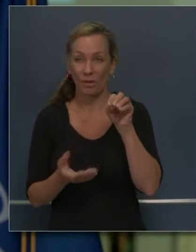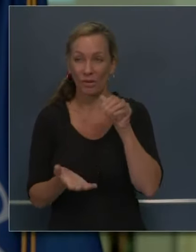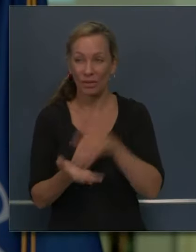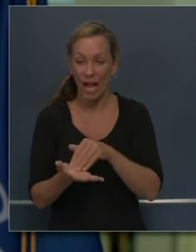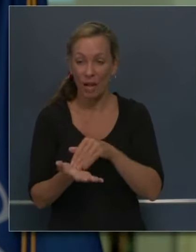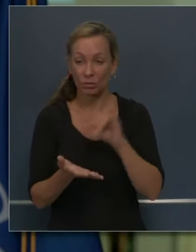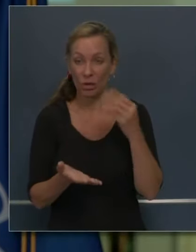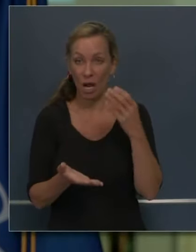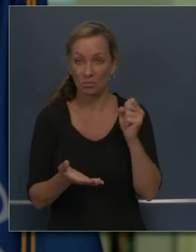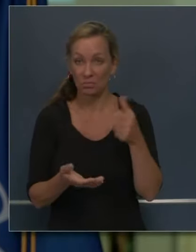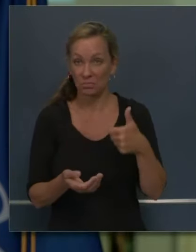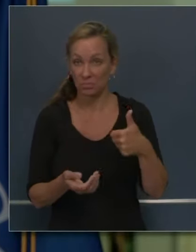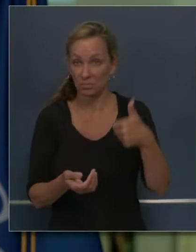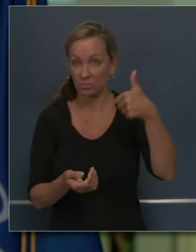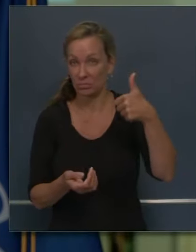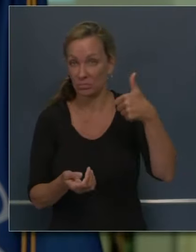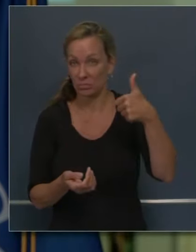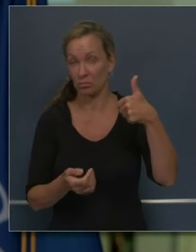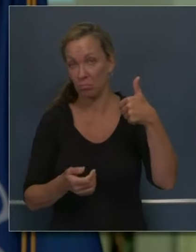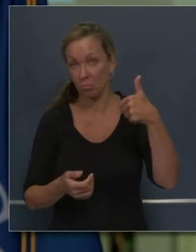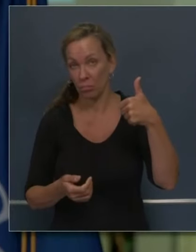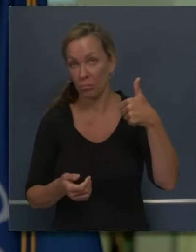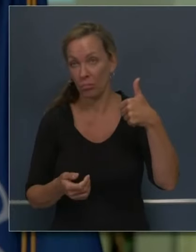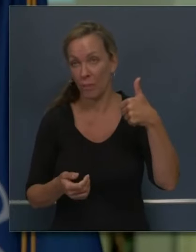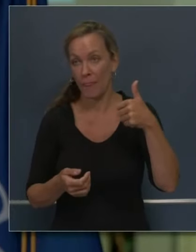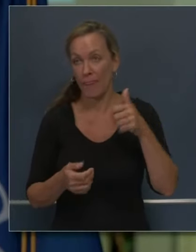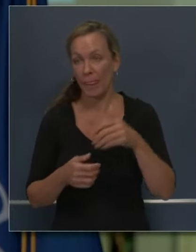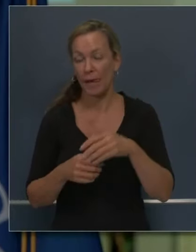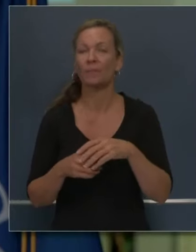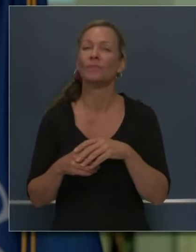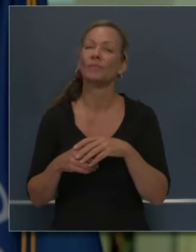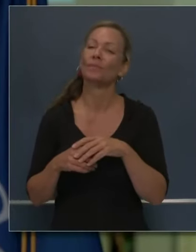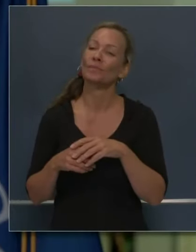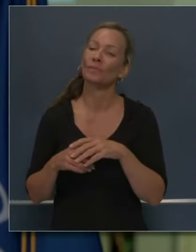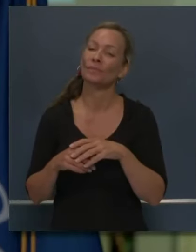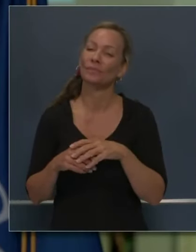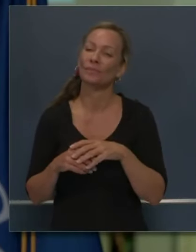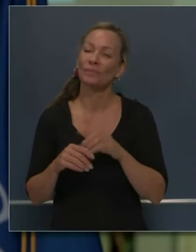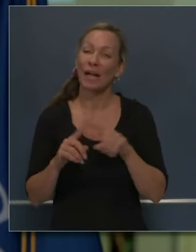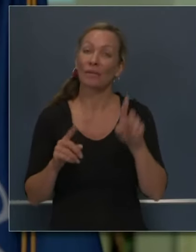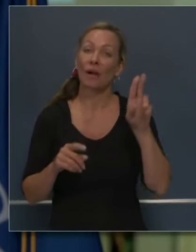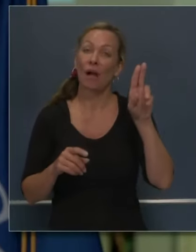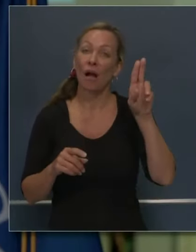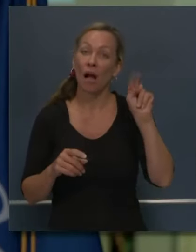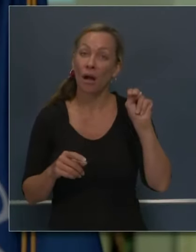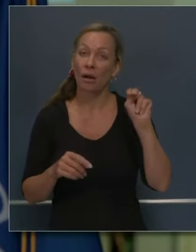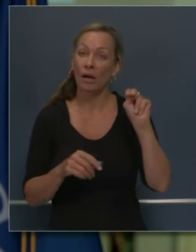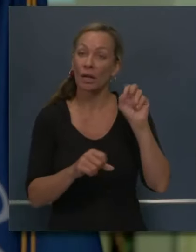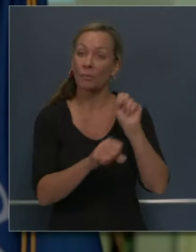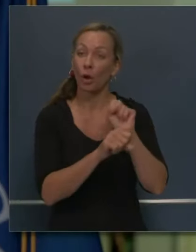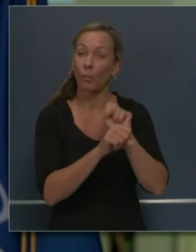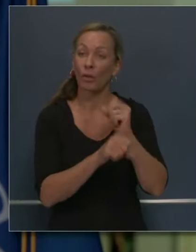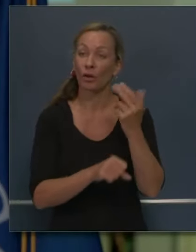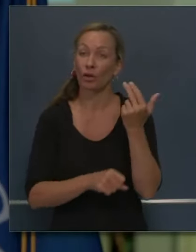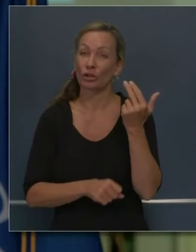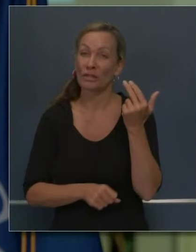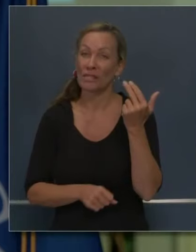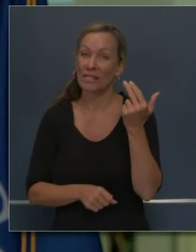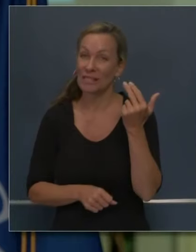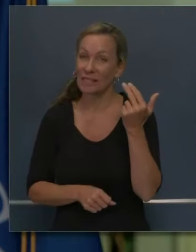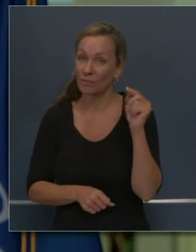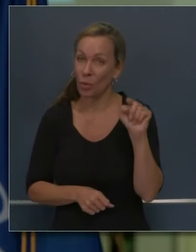we are still very sober about a 13.3% unemployment rate in this state, and we recognize the magnitude of the work that we have in front of